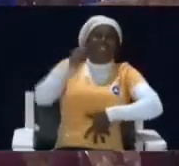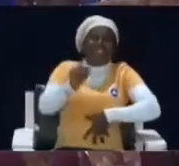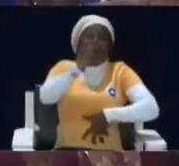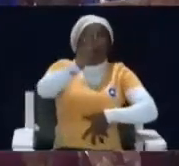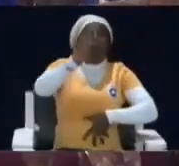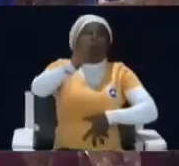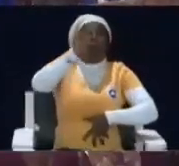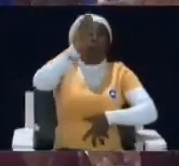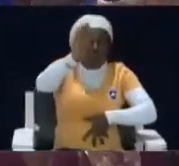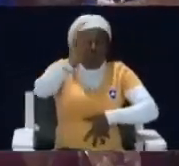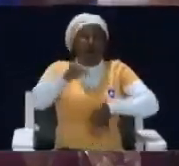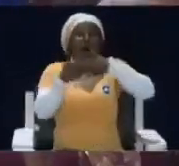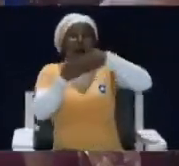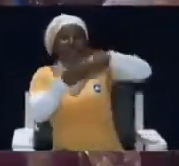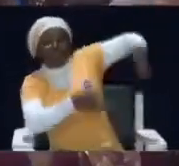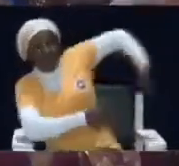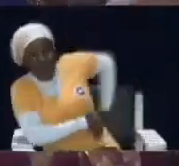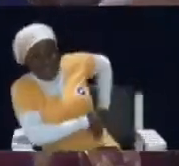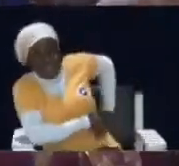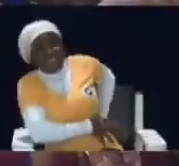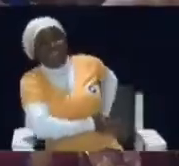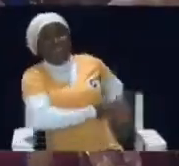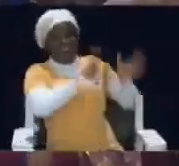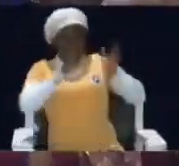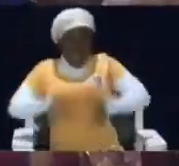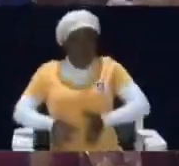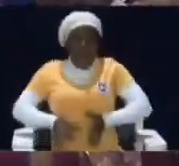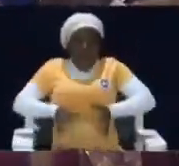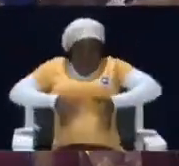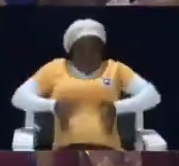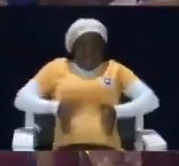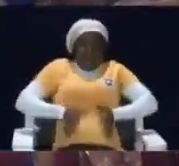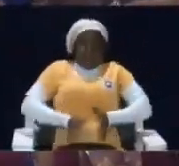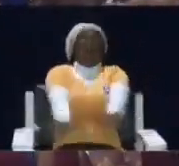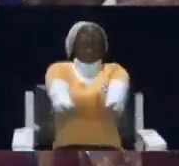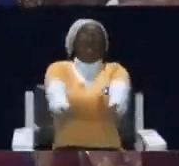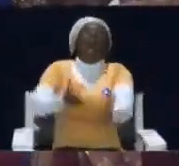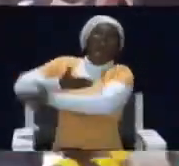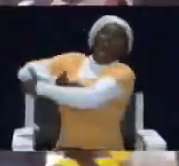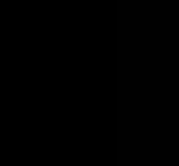multiple wonders. Somebody shout hallelujah.